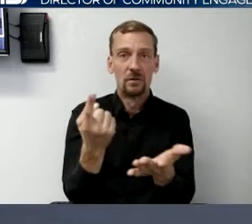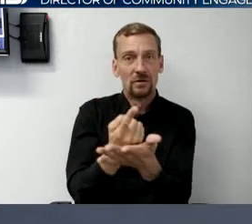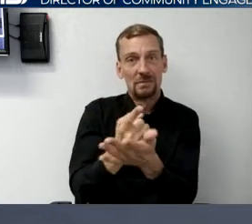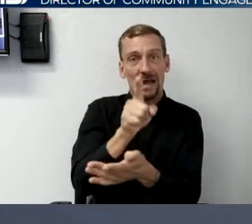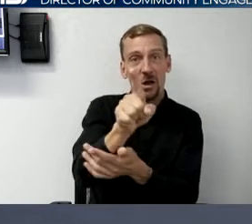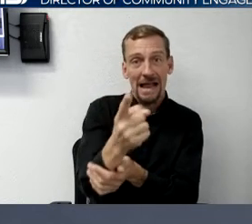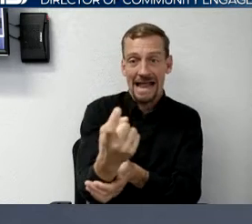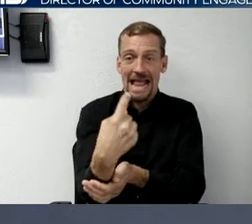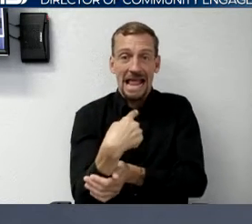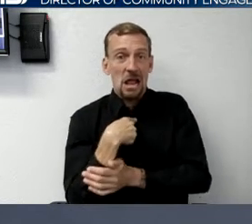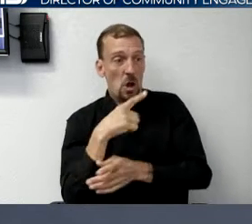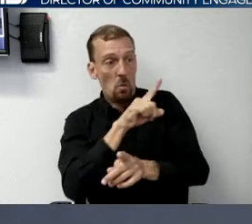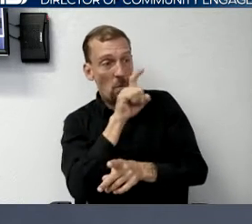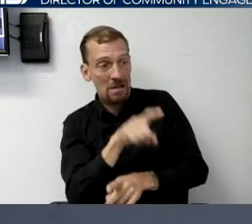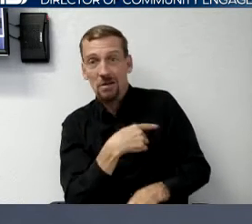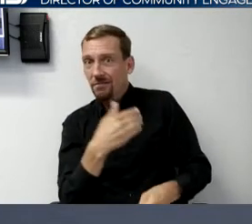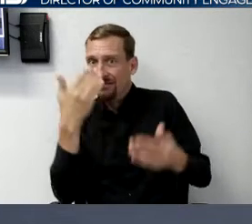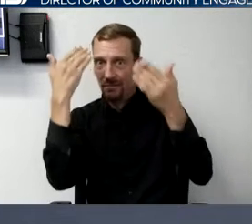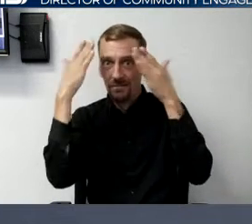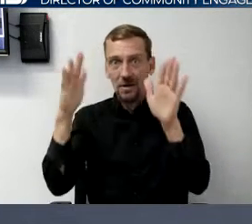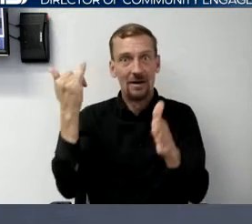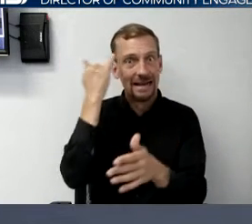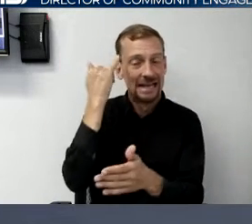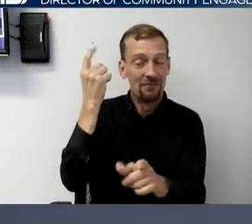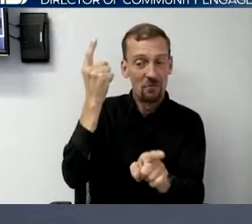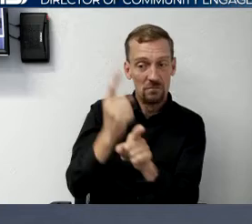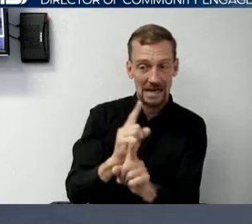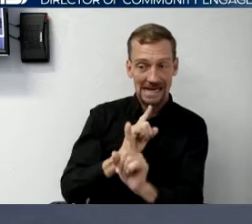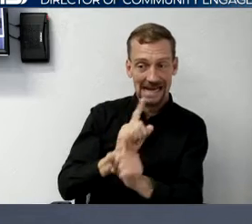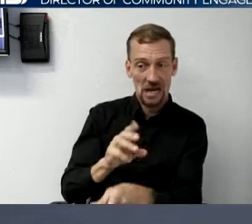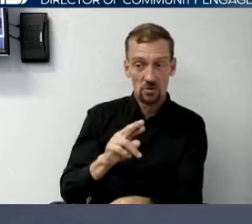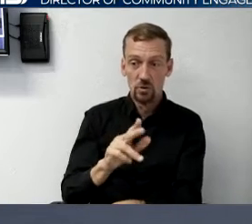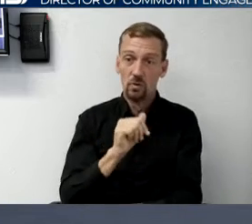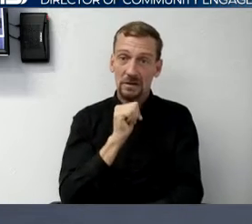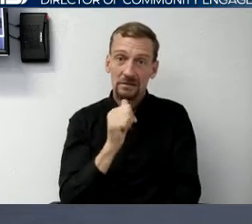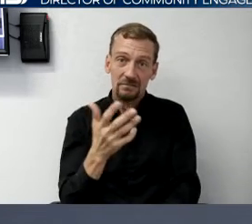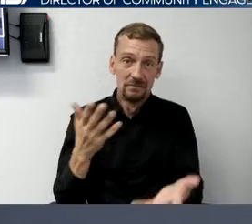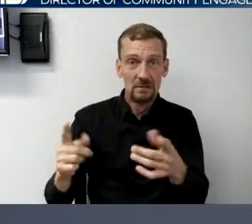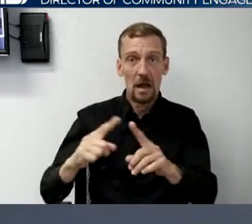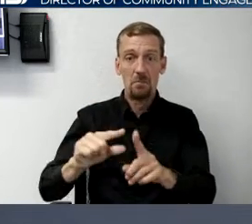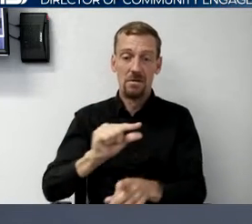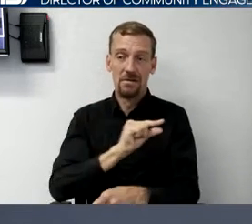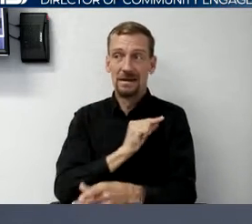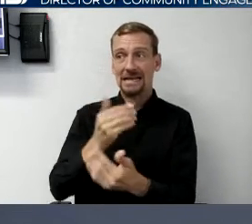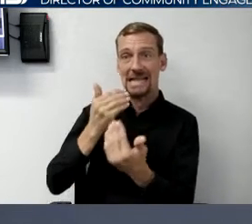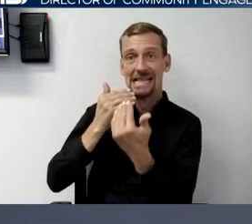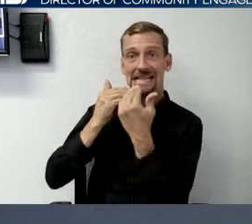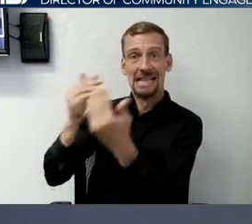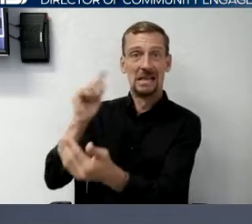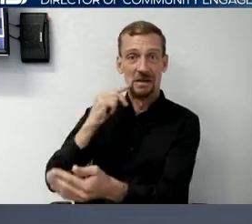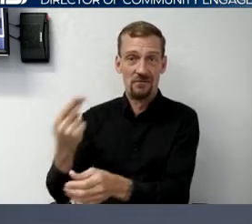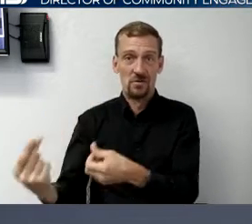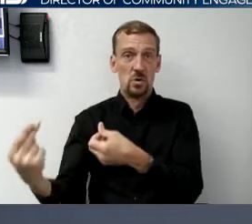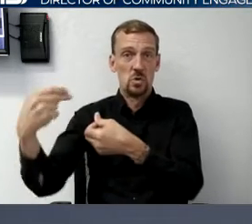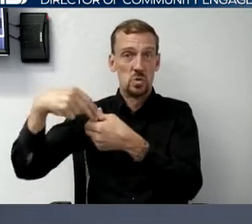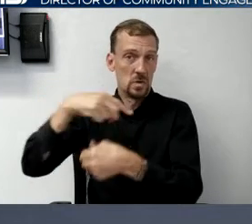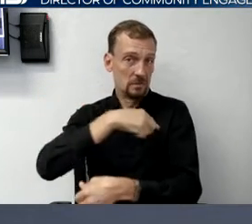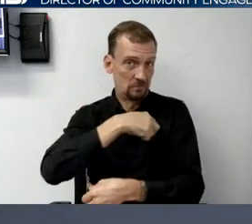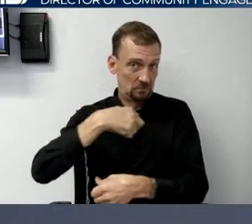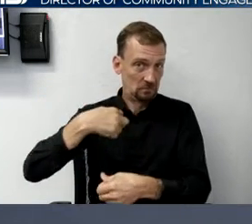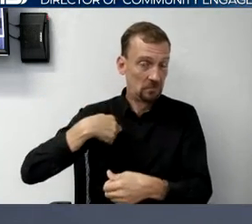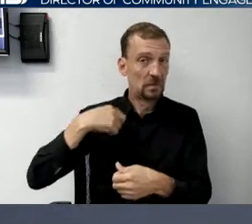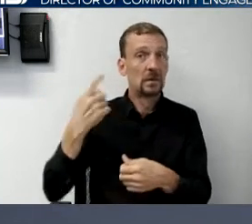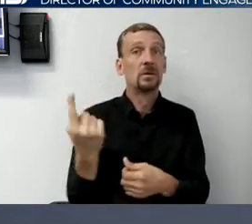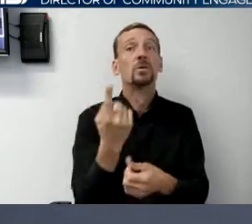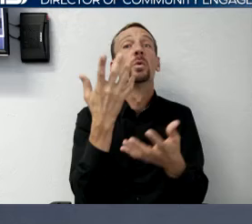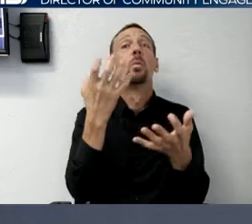have to research and make sure that we are 100% correct in our answers. So Gary, thank you for taking the time to join us. And I really just want to